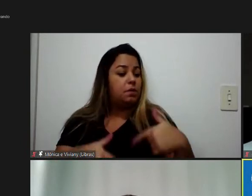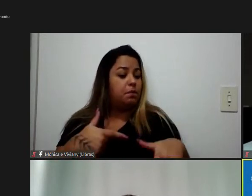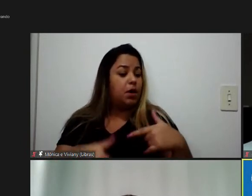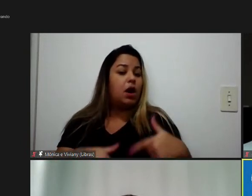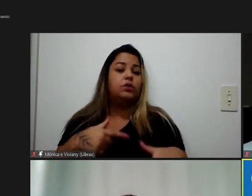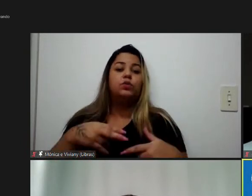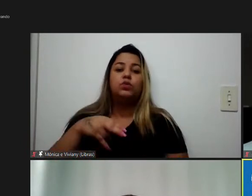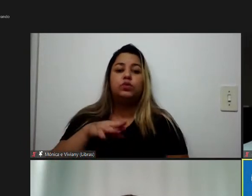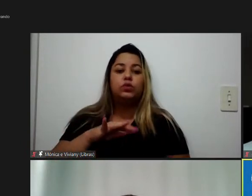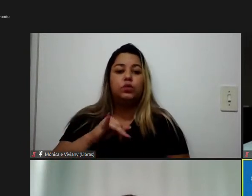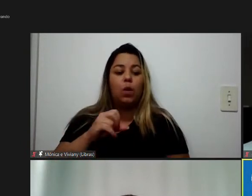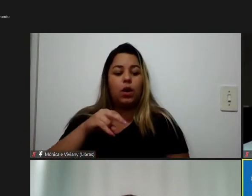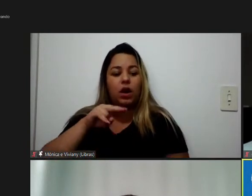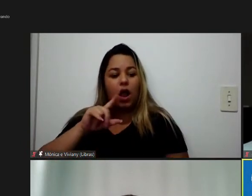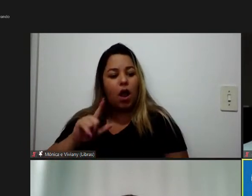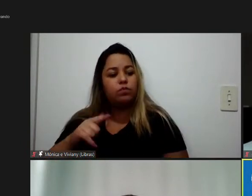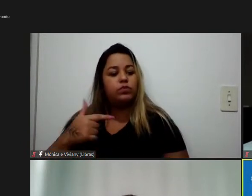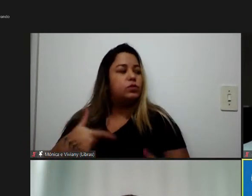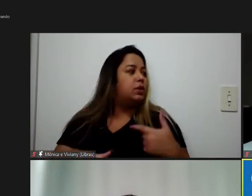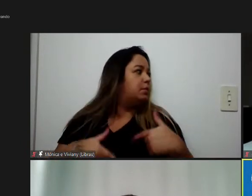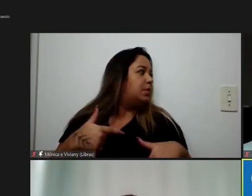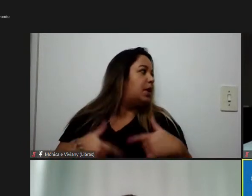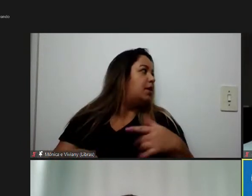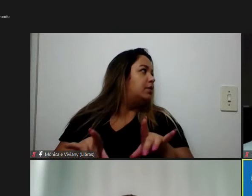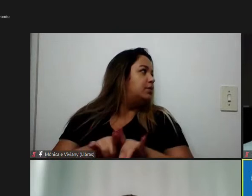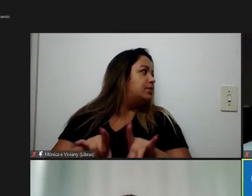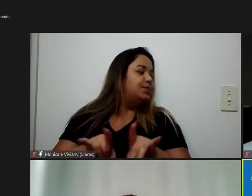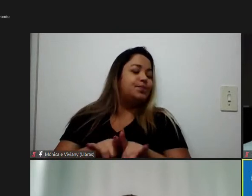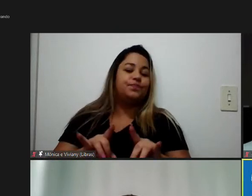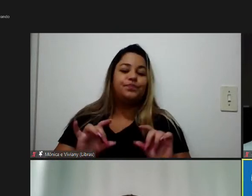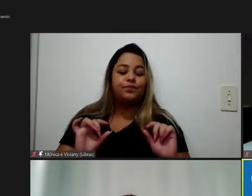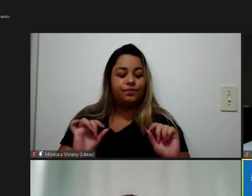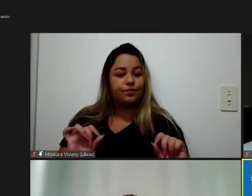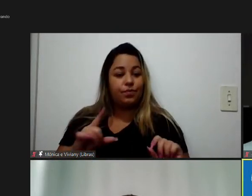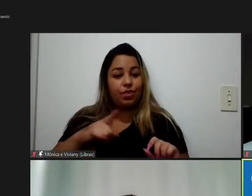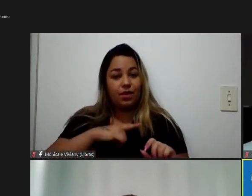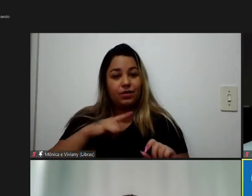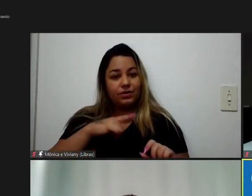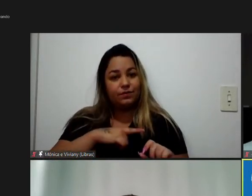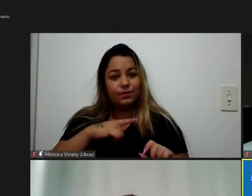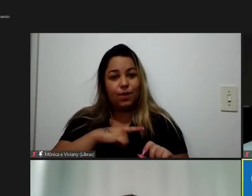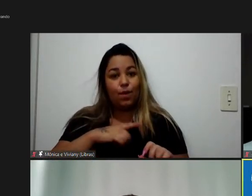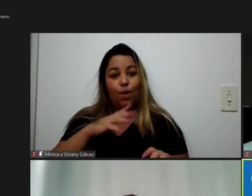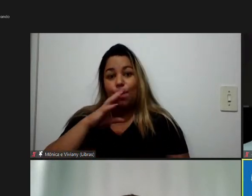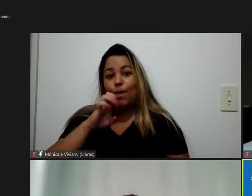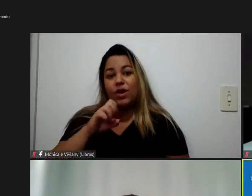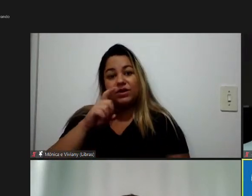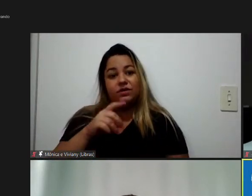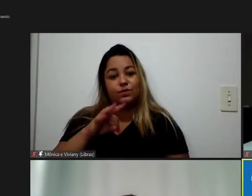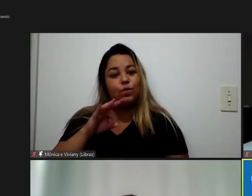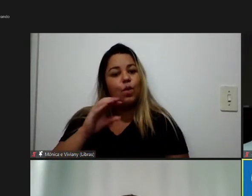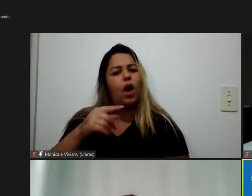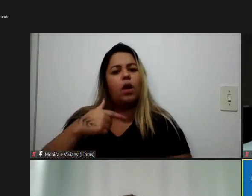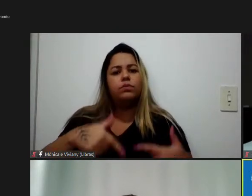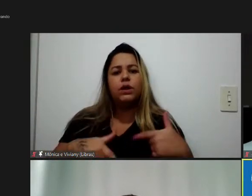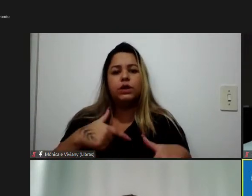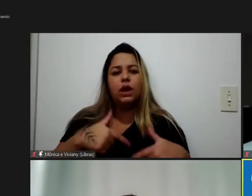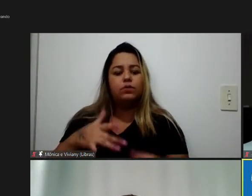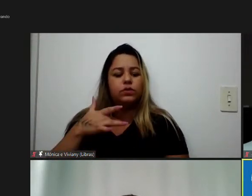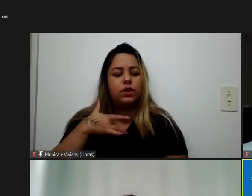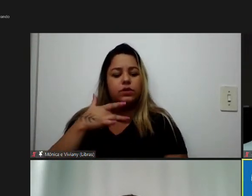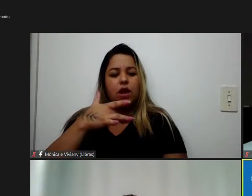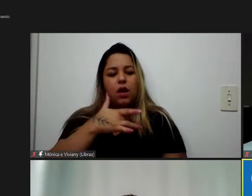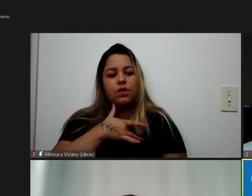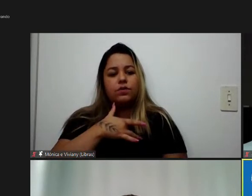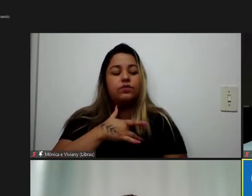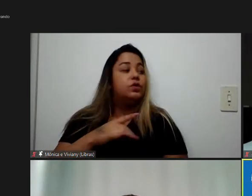we need to have the army of health workers. They need to be the allies of the nutrition movement, and I